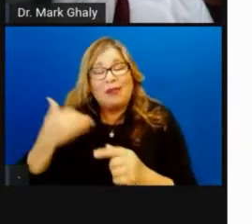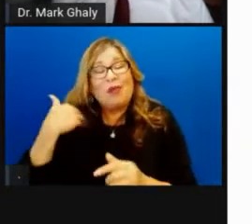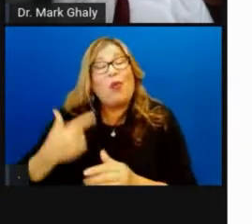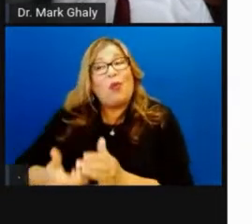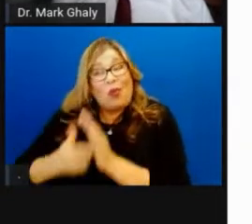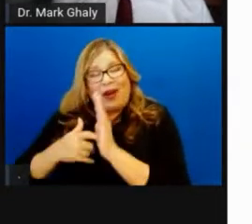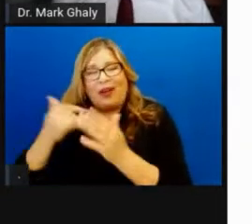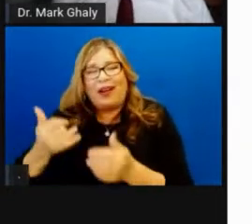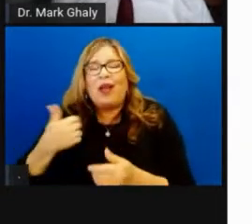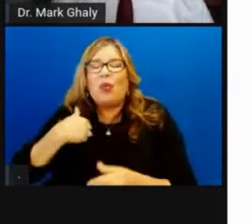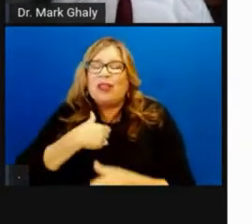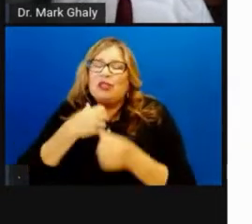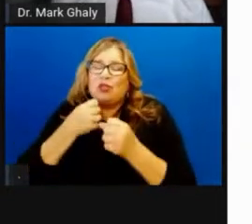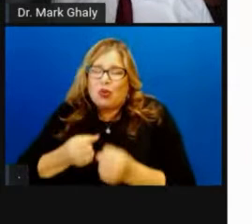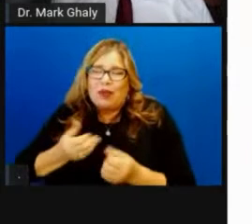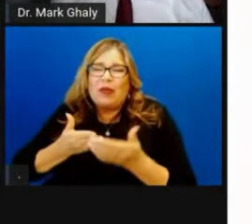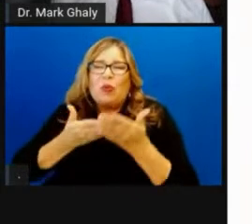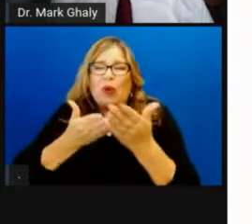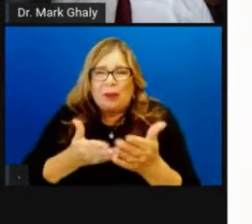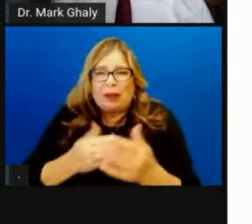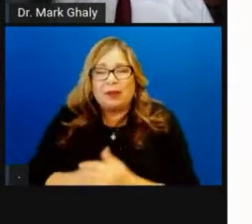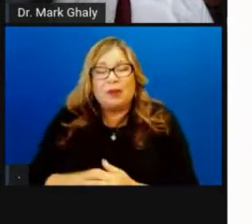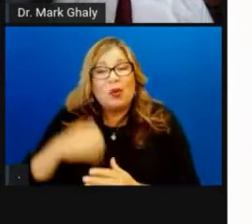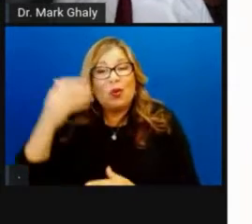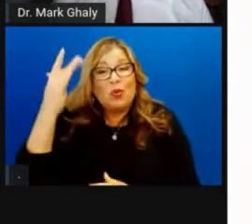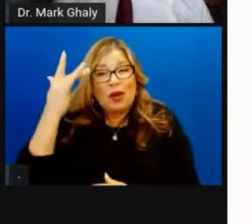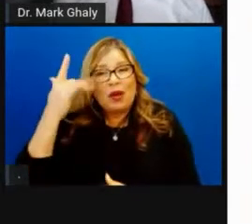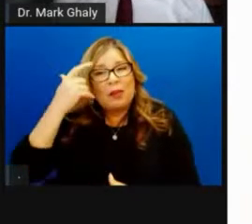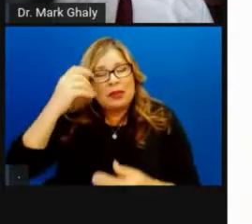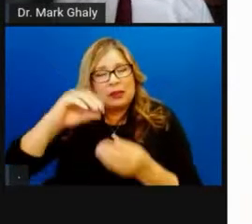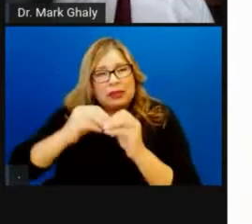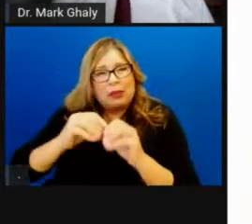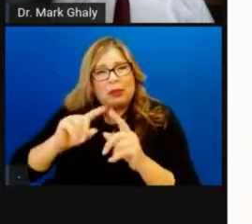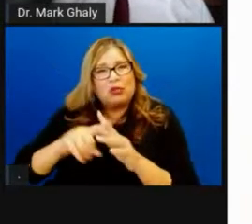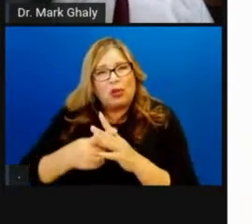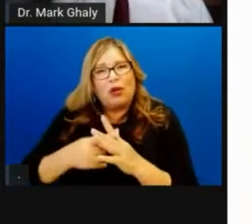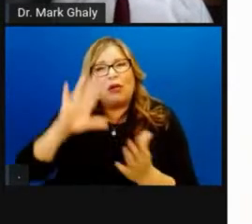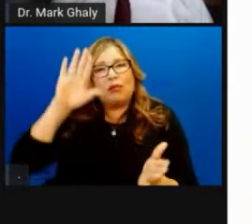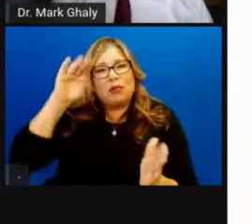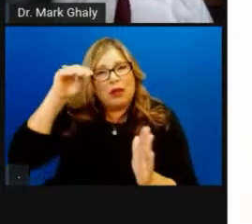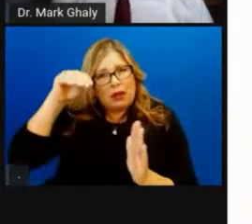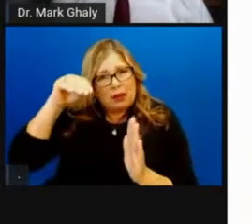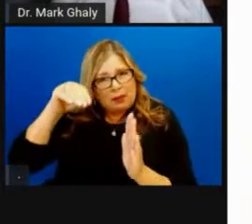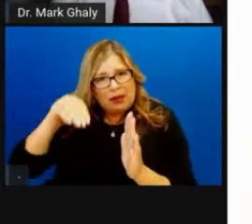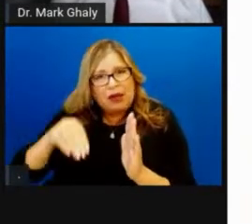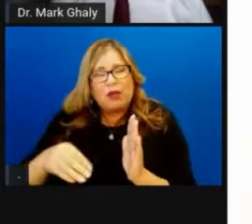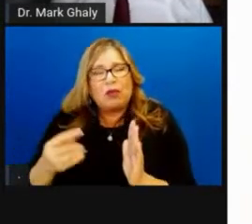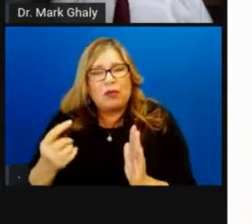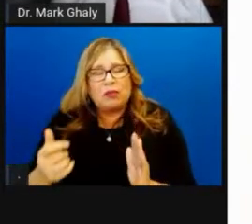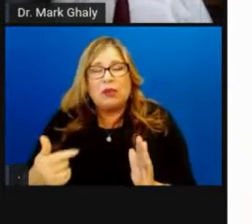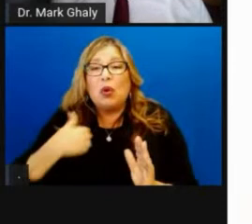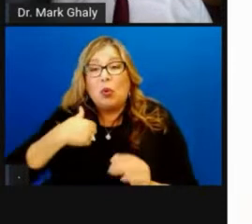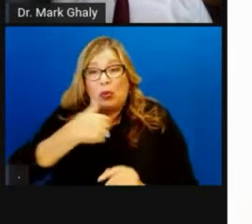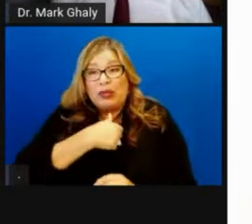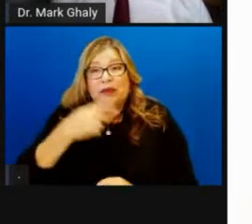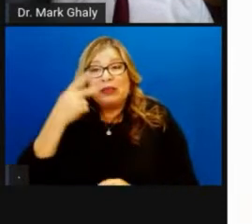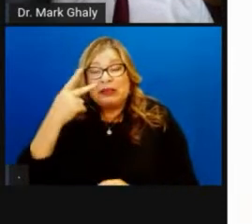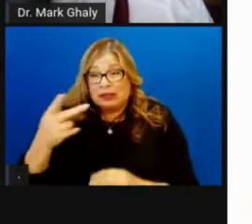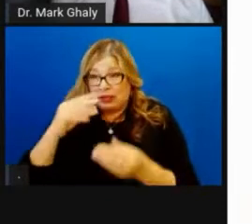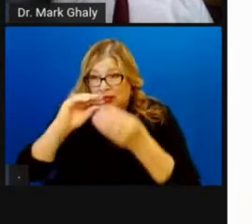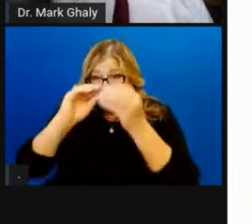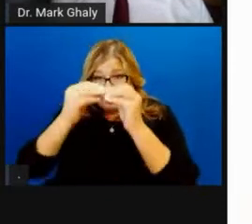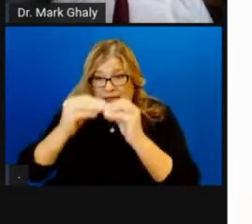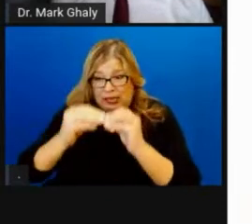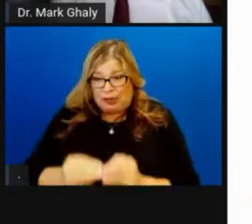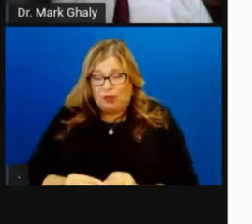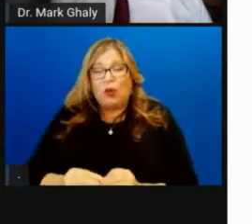were cases had started to come down significantly. I showed you earlier the data of cases dropping from